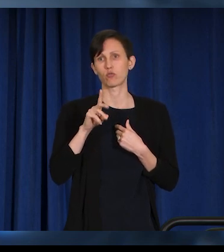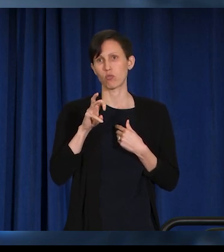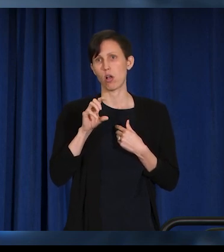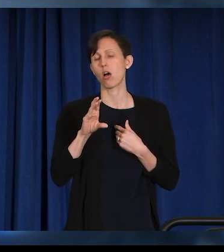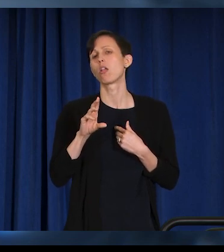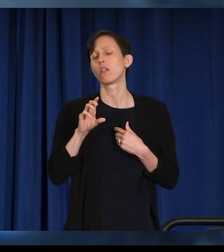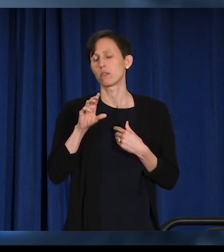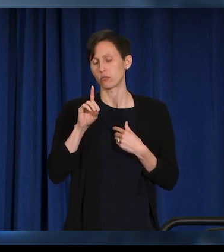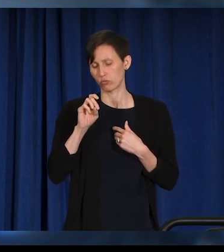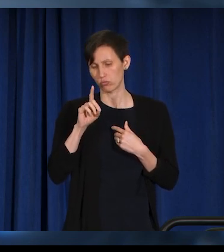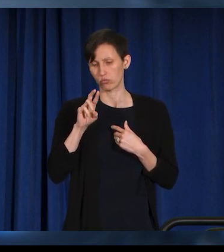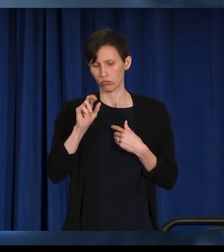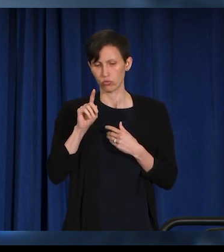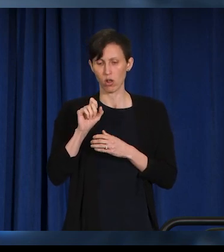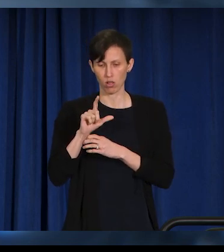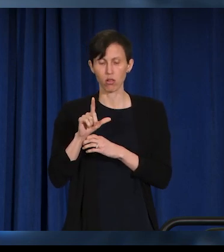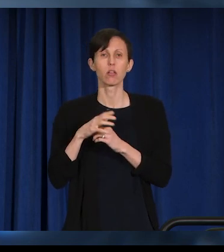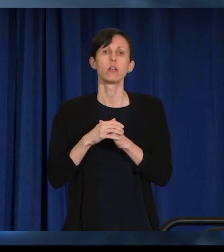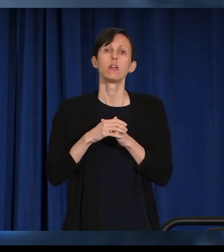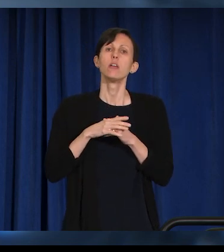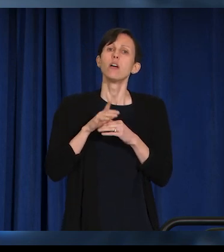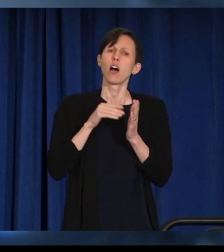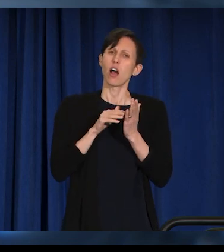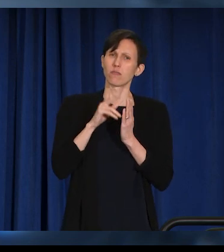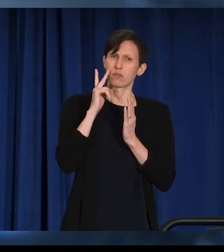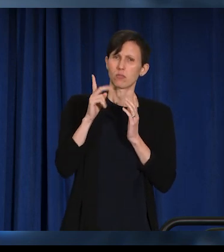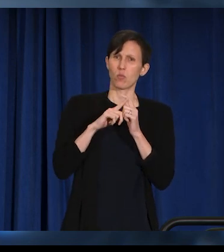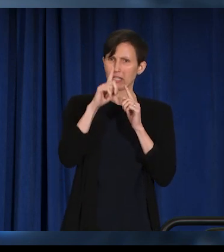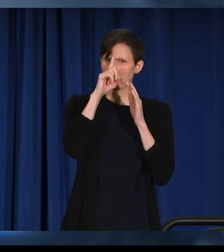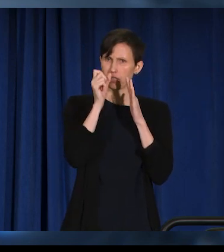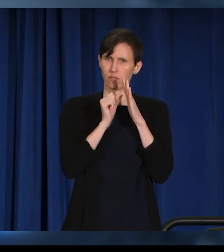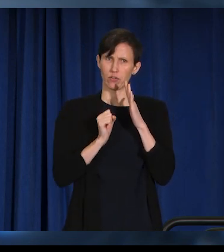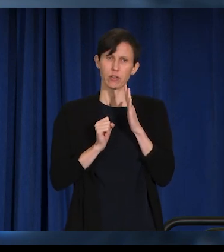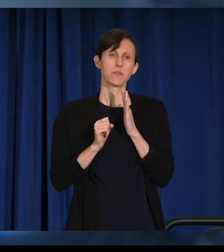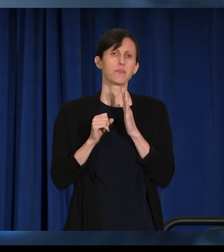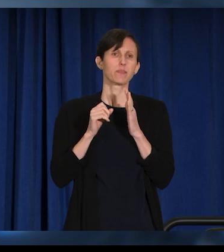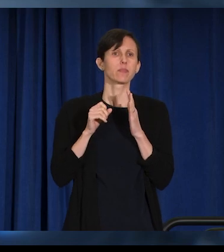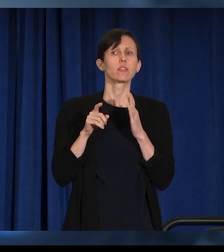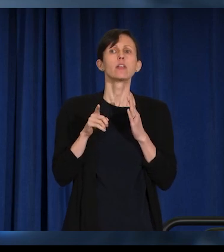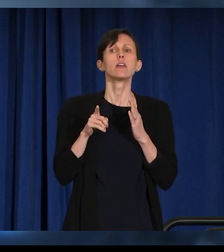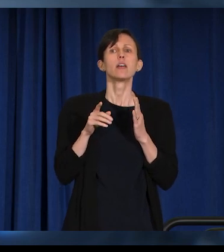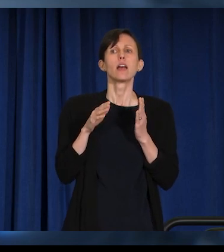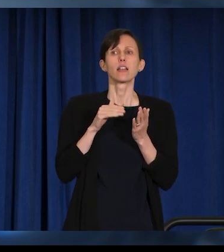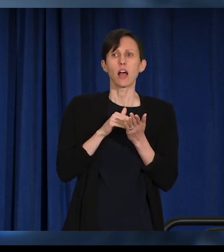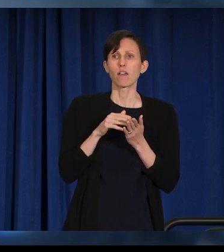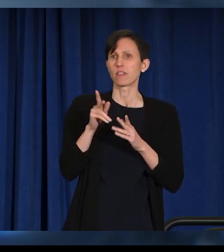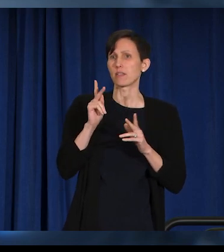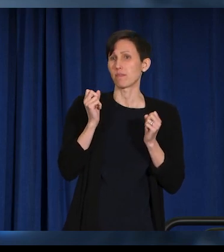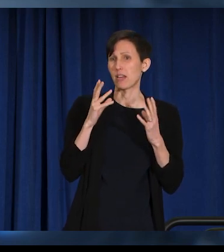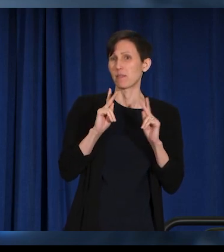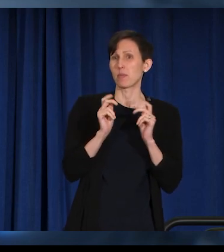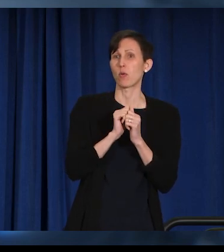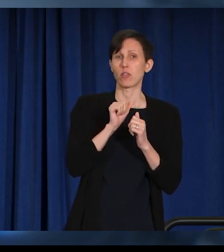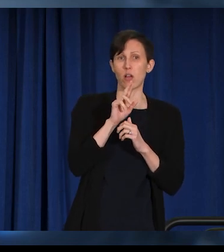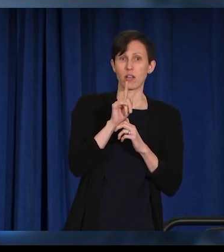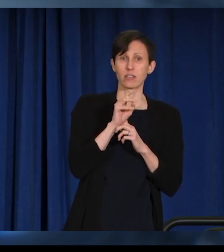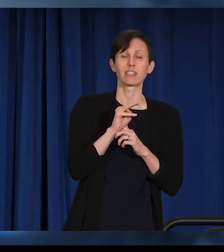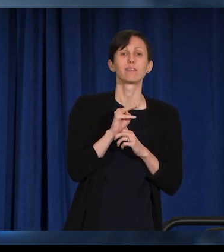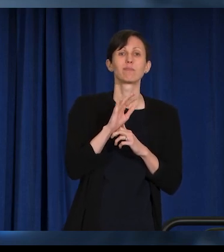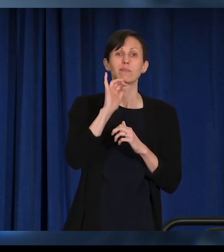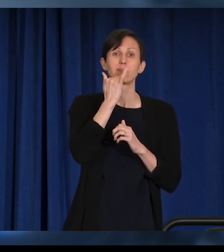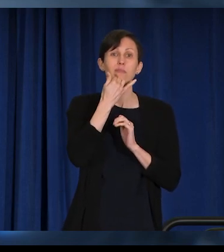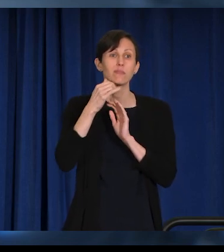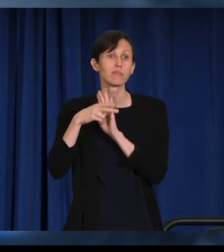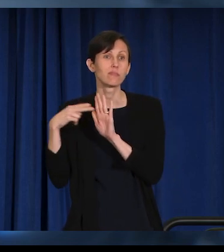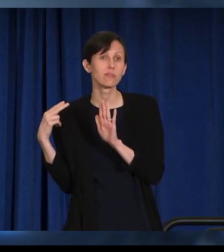is it's believed that many autistic people during this time were incorrectly diagnosed with schizophrenia during this period.